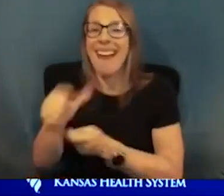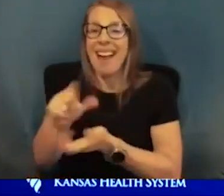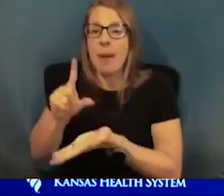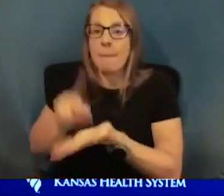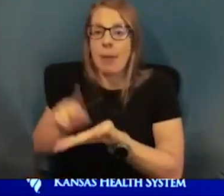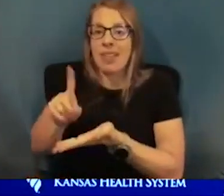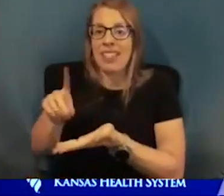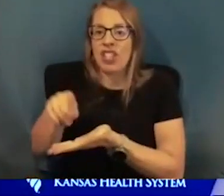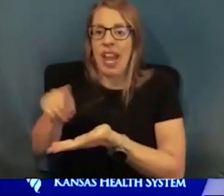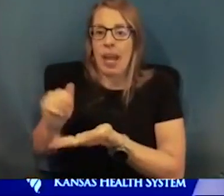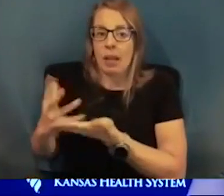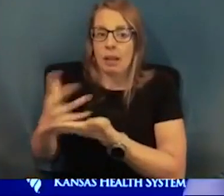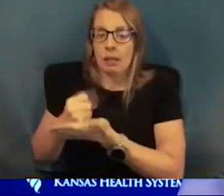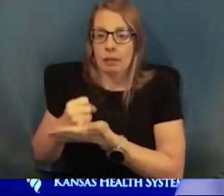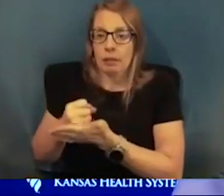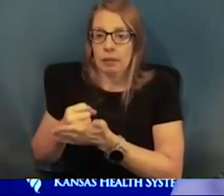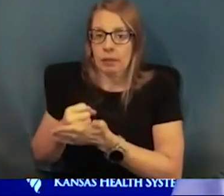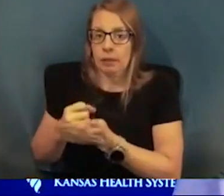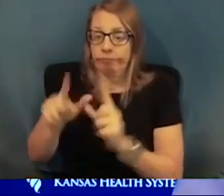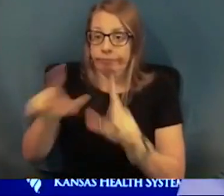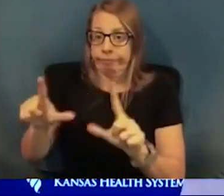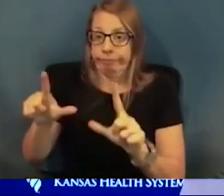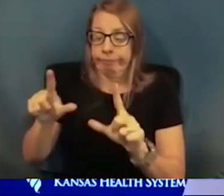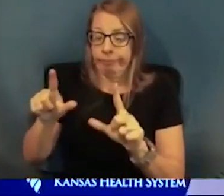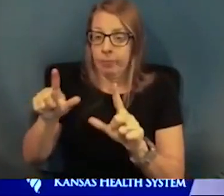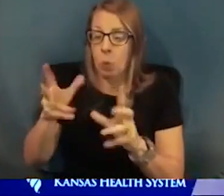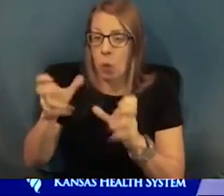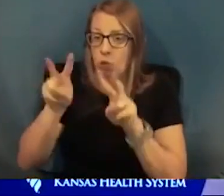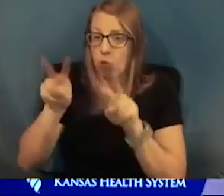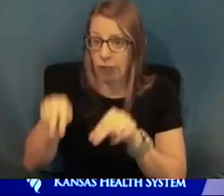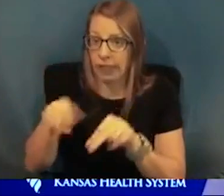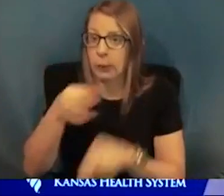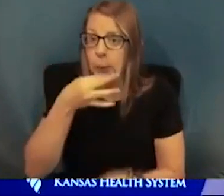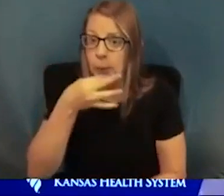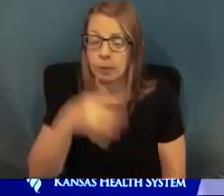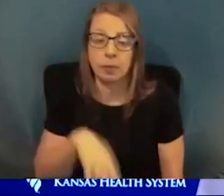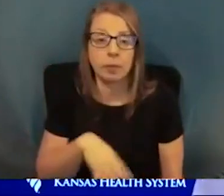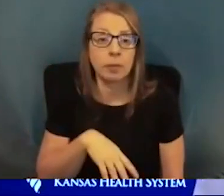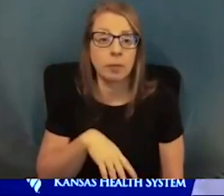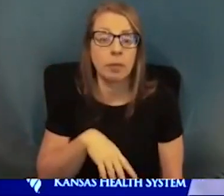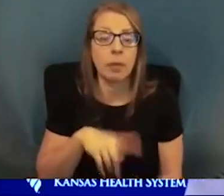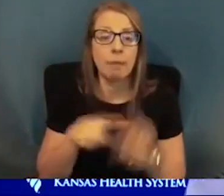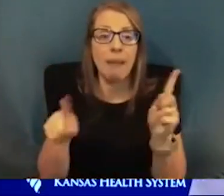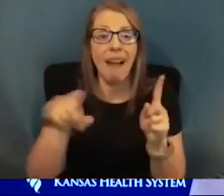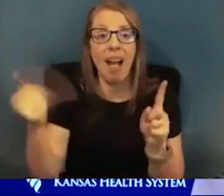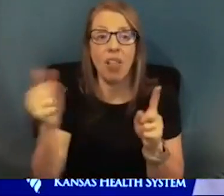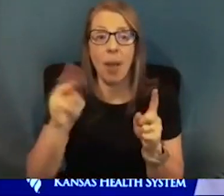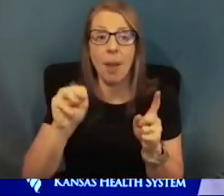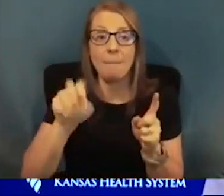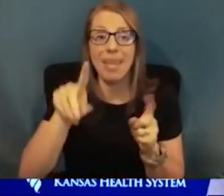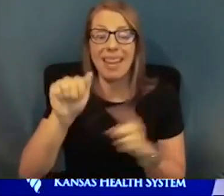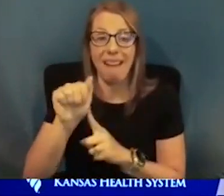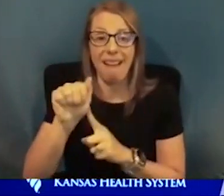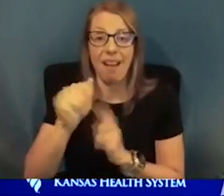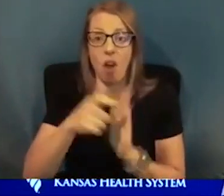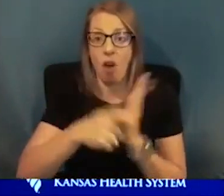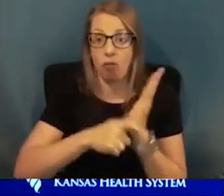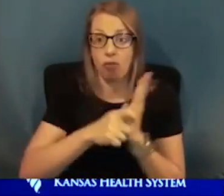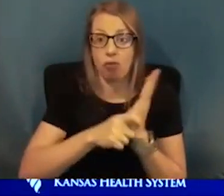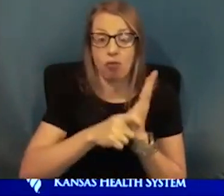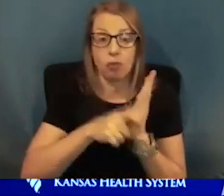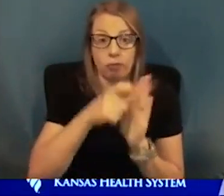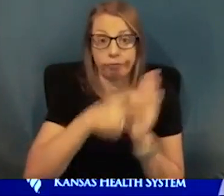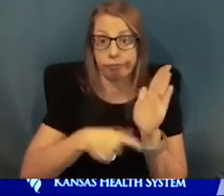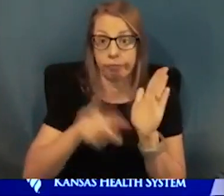or that slide deck now, but reading the other media articles on that of people who have seen it, they